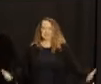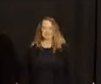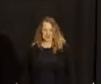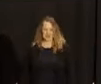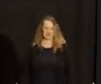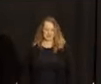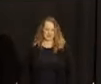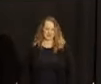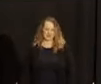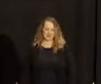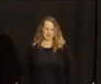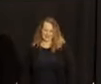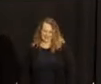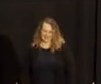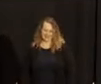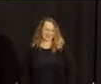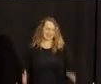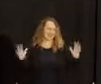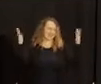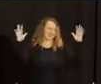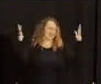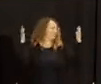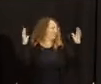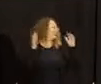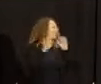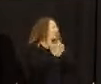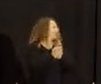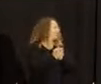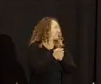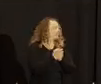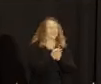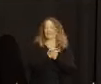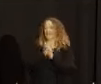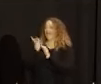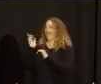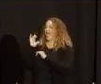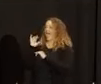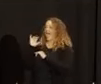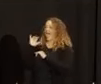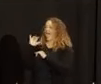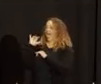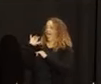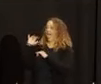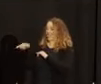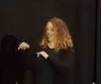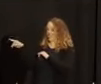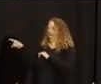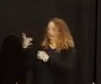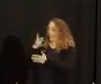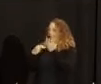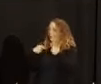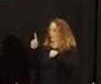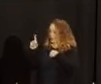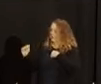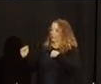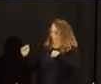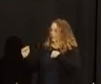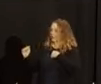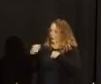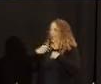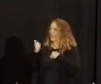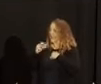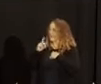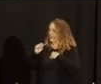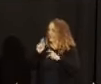It's a big deal. And it was created by 2 disabled creators. That's and right. There were over 10 disabled